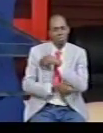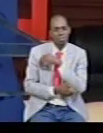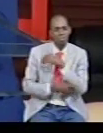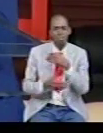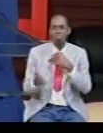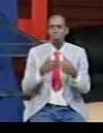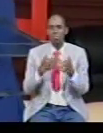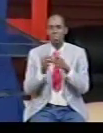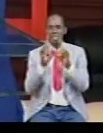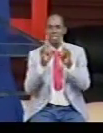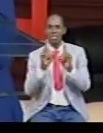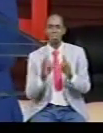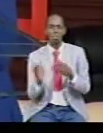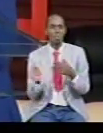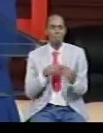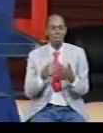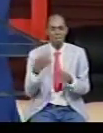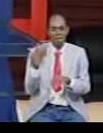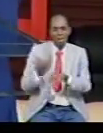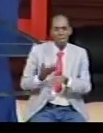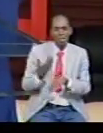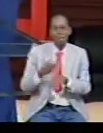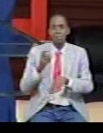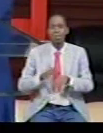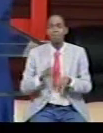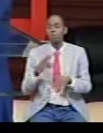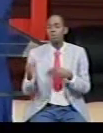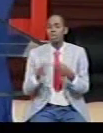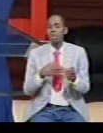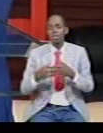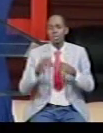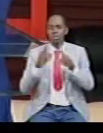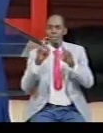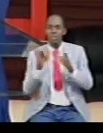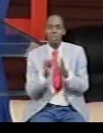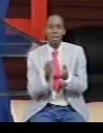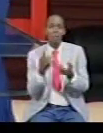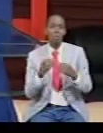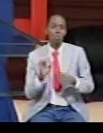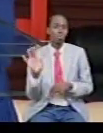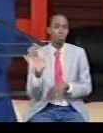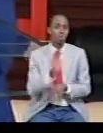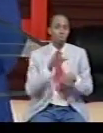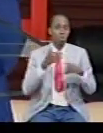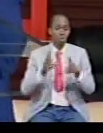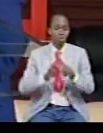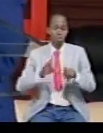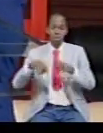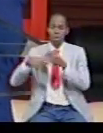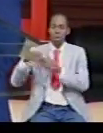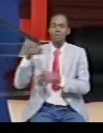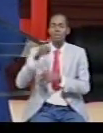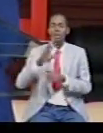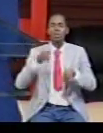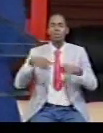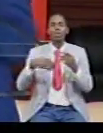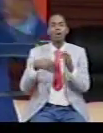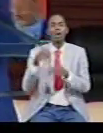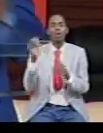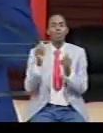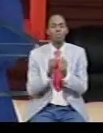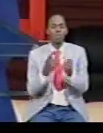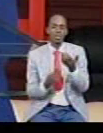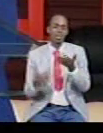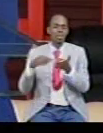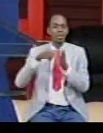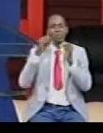trial, whatever difficulty, whatever challenge comes your way, as you are going out, you are going with resurrection power. You